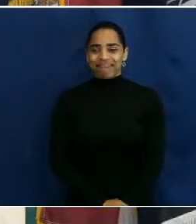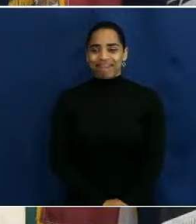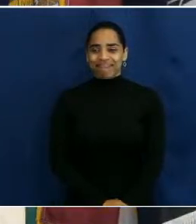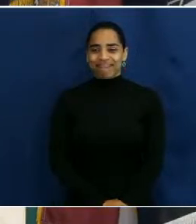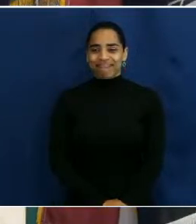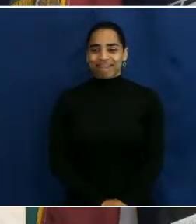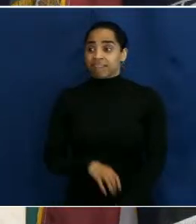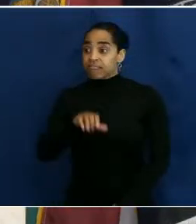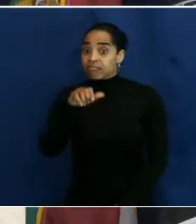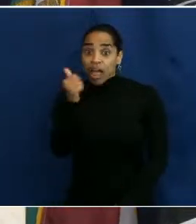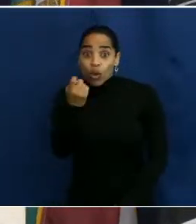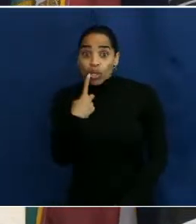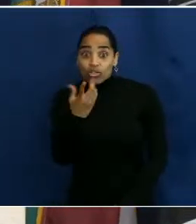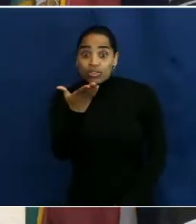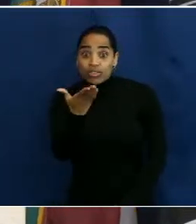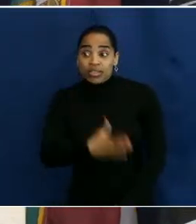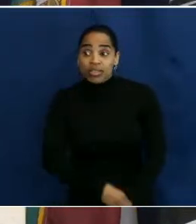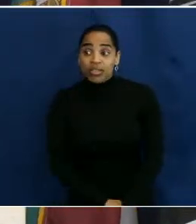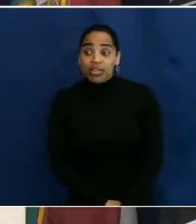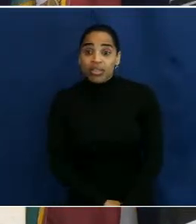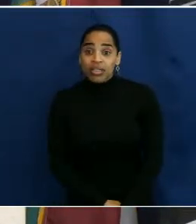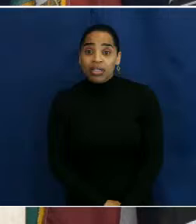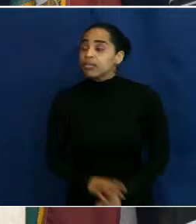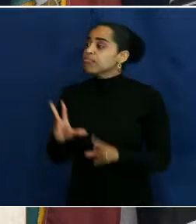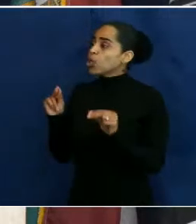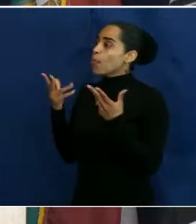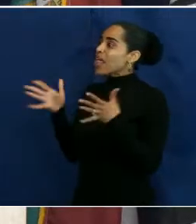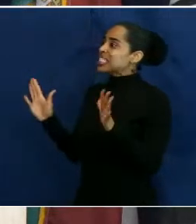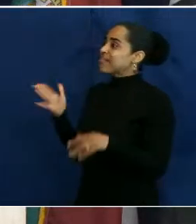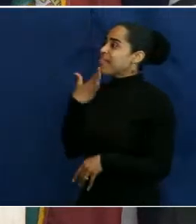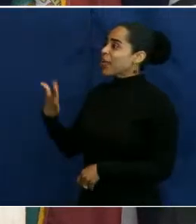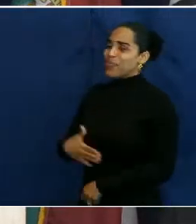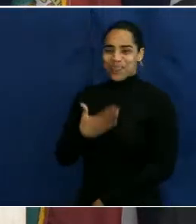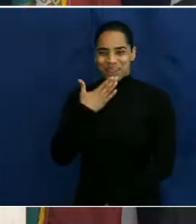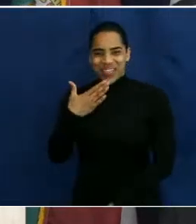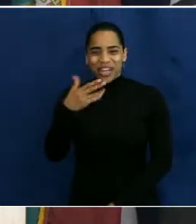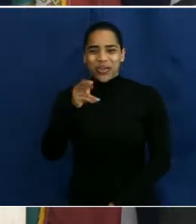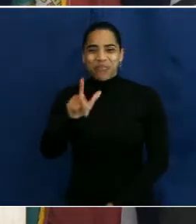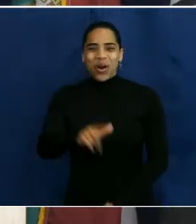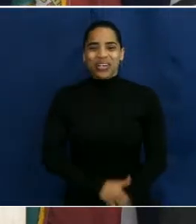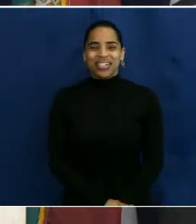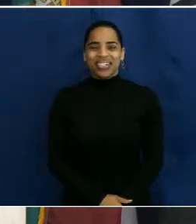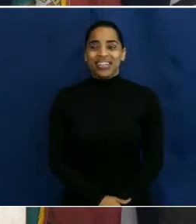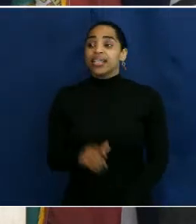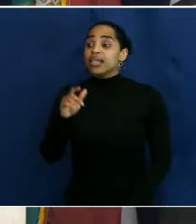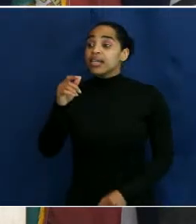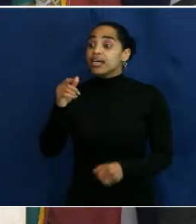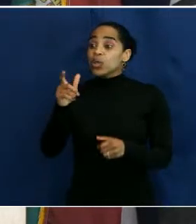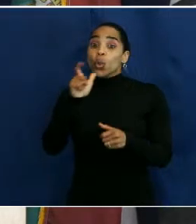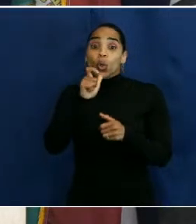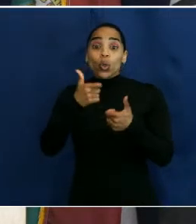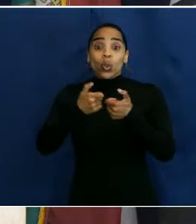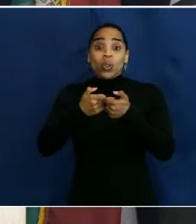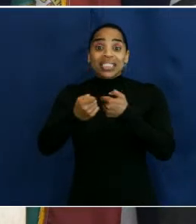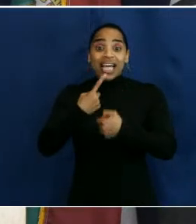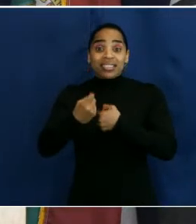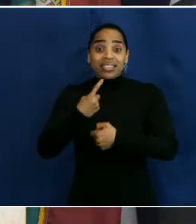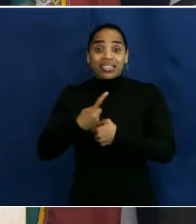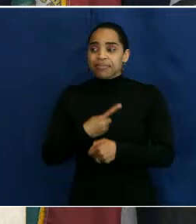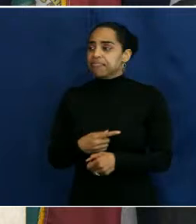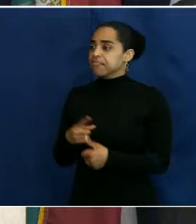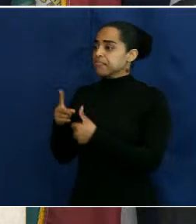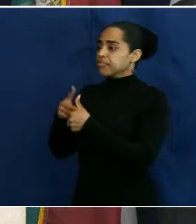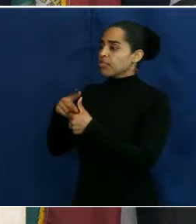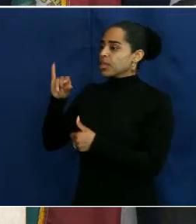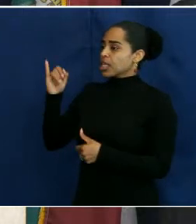Well, you had a second question, I think? No, that's it. Thanks. Okay, thank you, Paul. Go to our text questions. This first text question